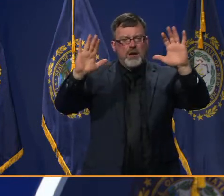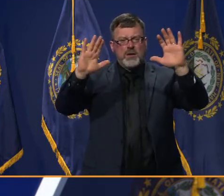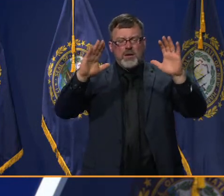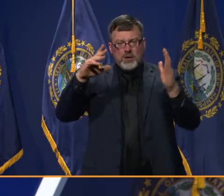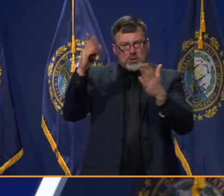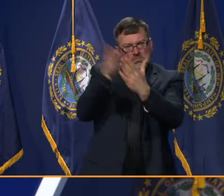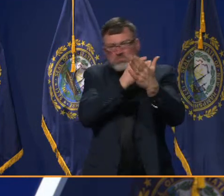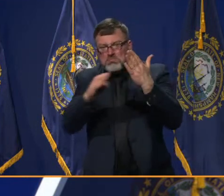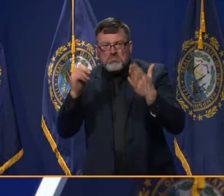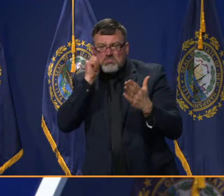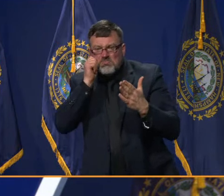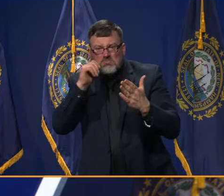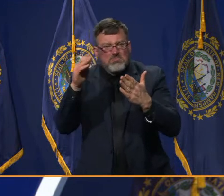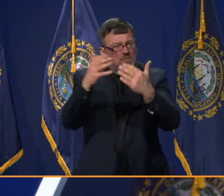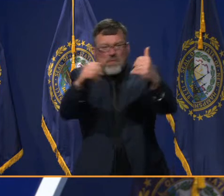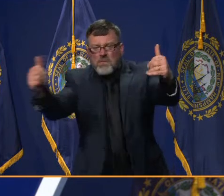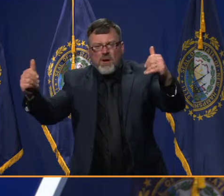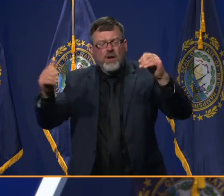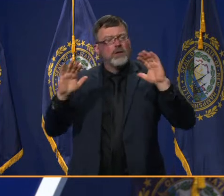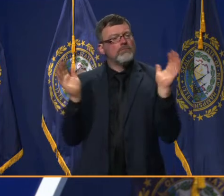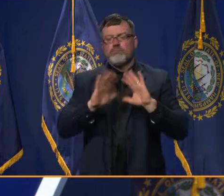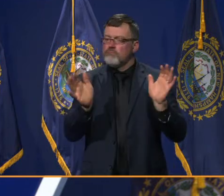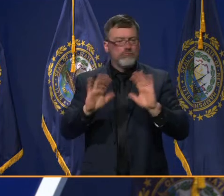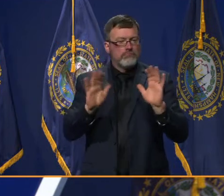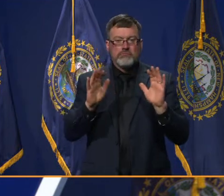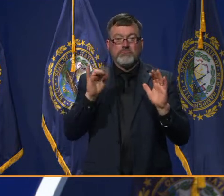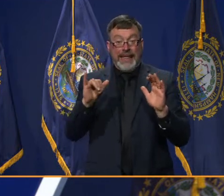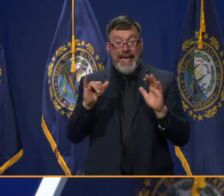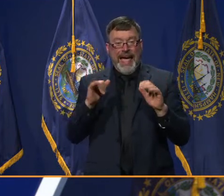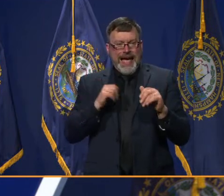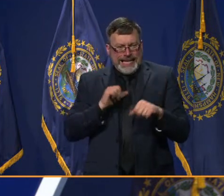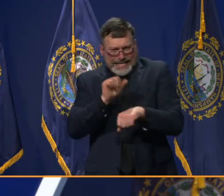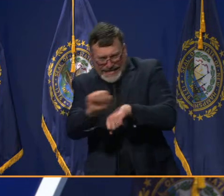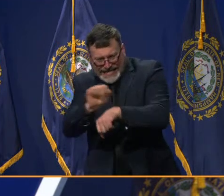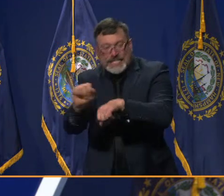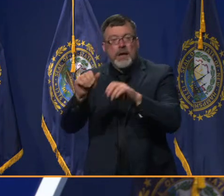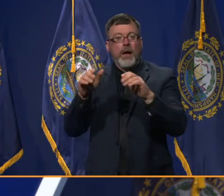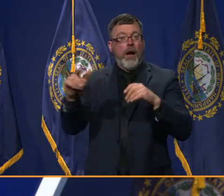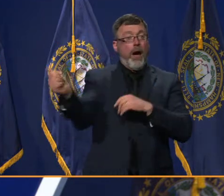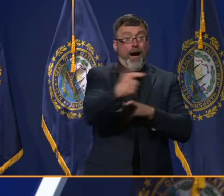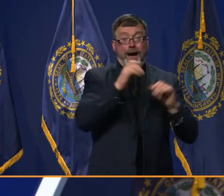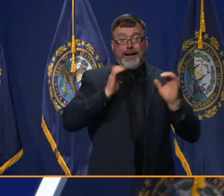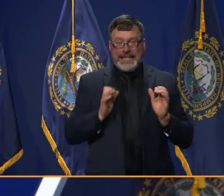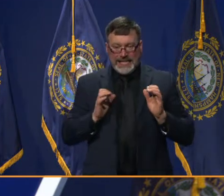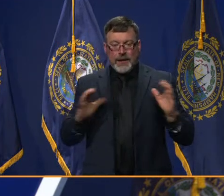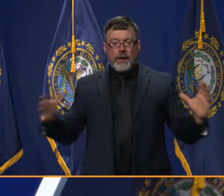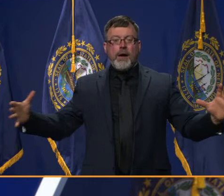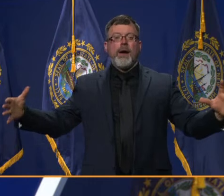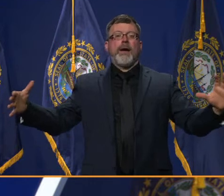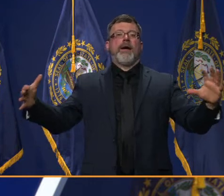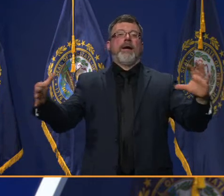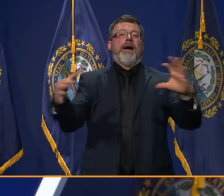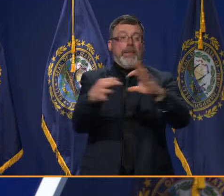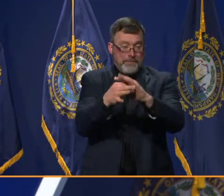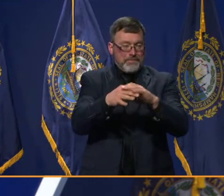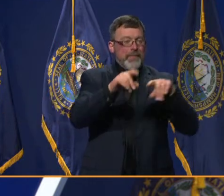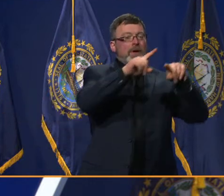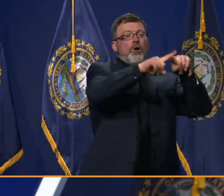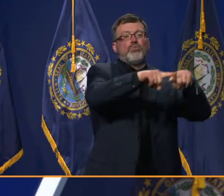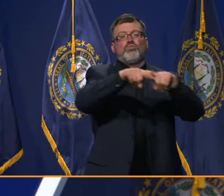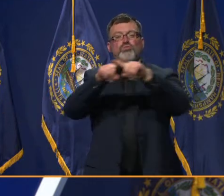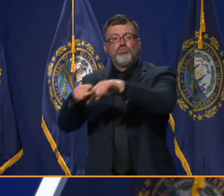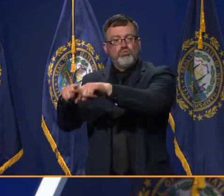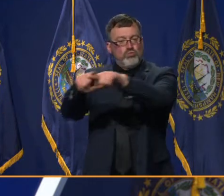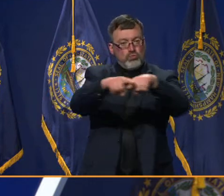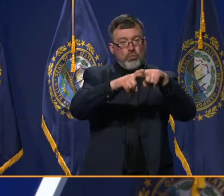that we as citizens can become more reliant on one another for solutions and less on the often inefficient approach of